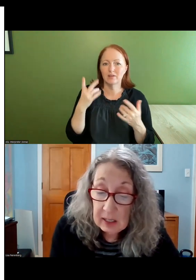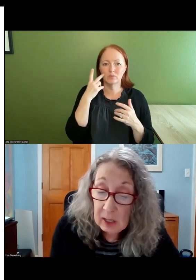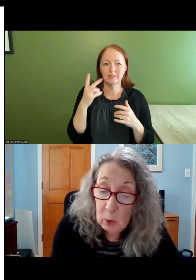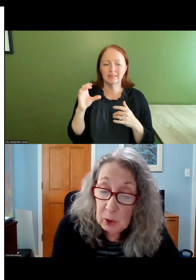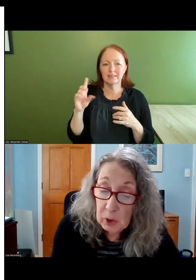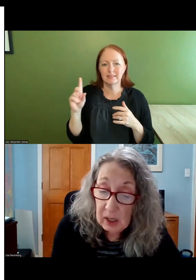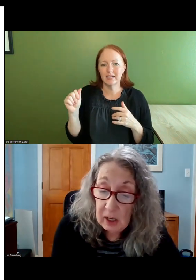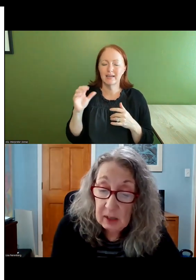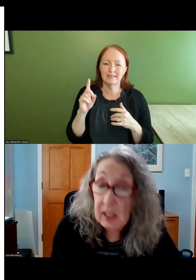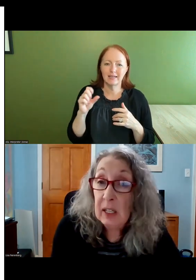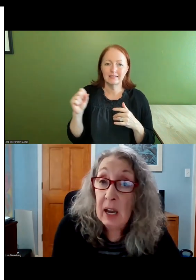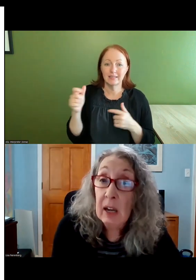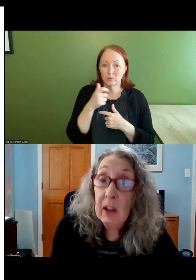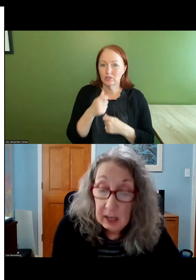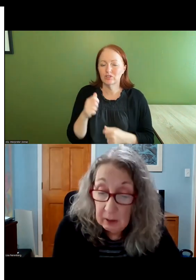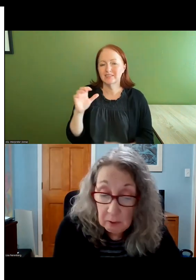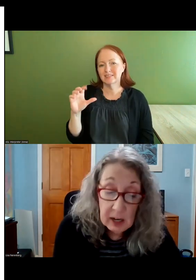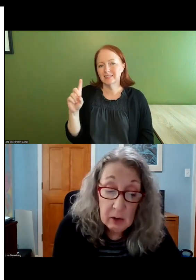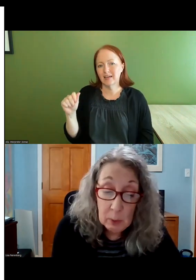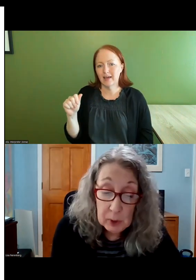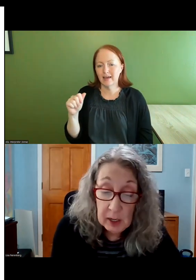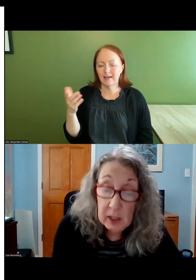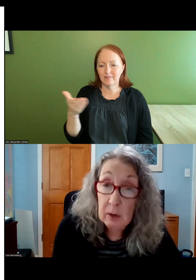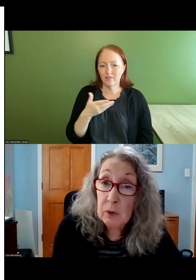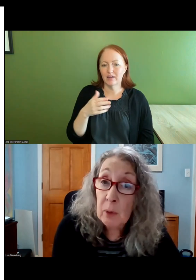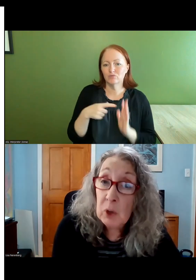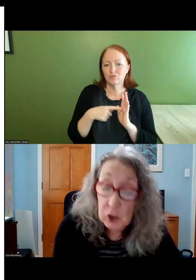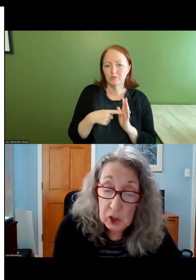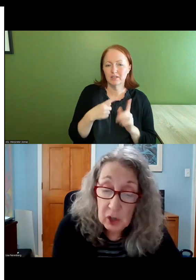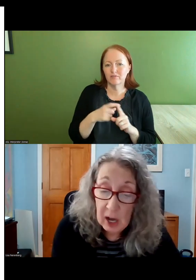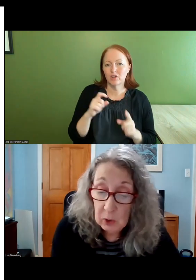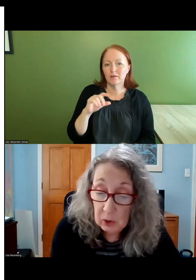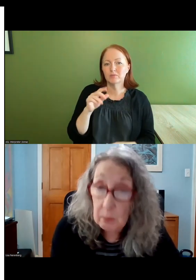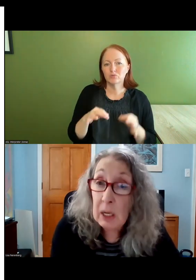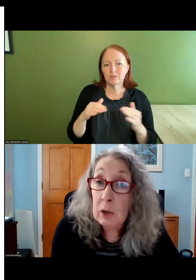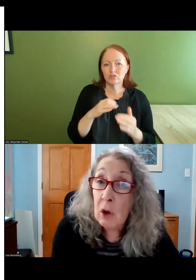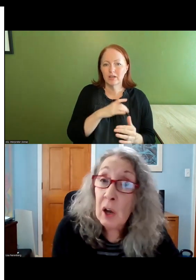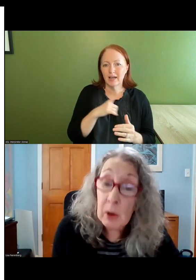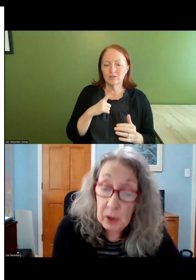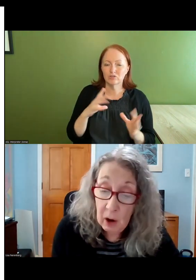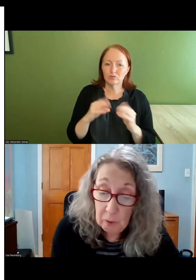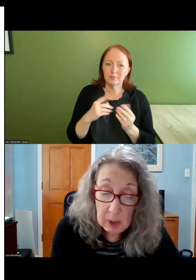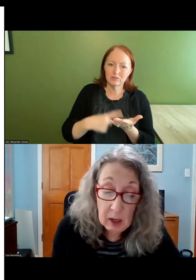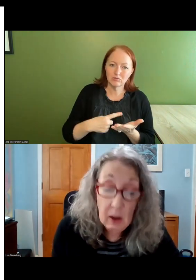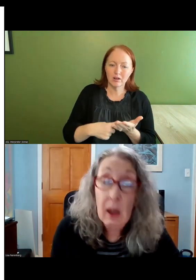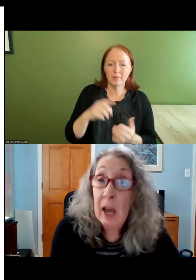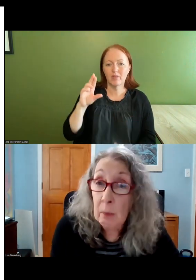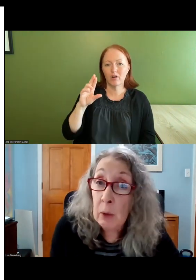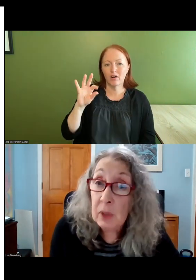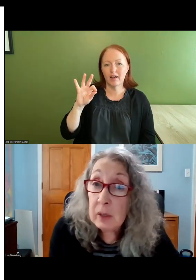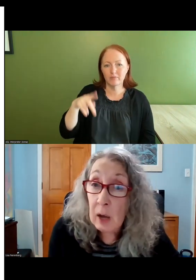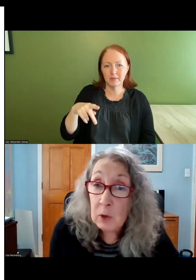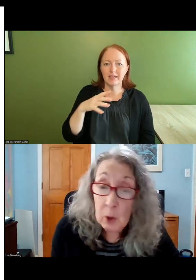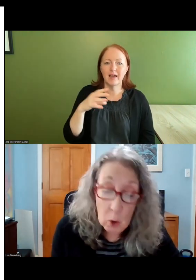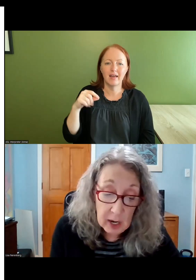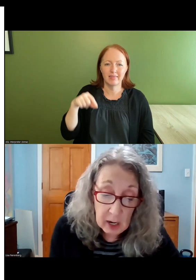and DSS were interested, and CDA invited representatives from the Judicial Council to meet to talk about the RFP and